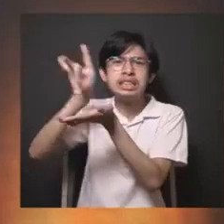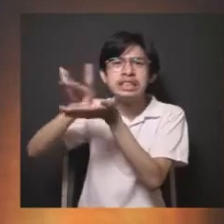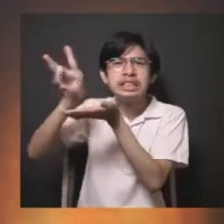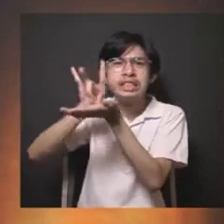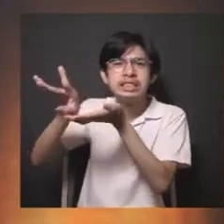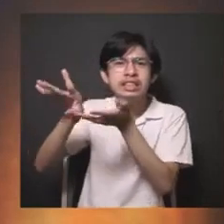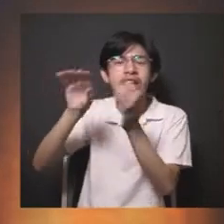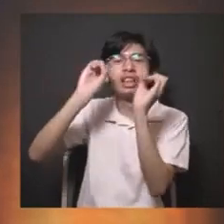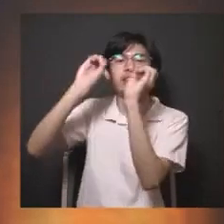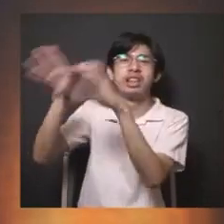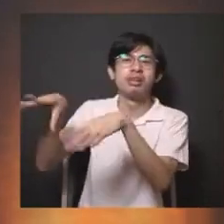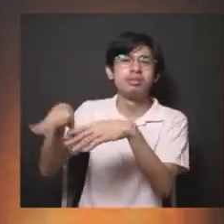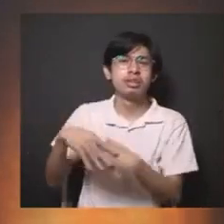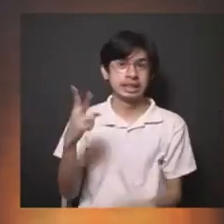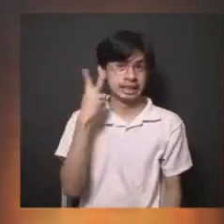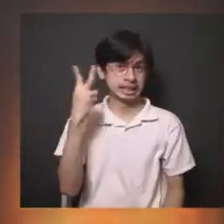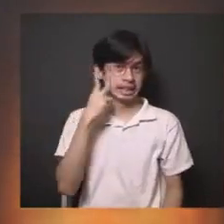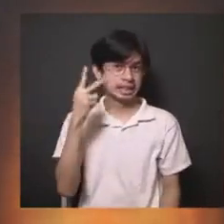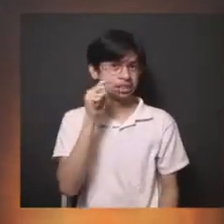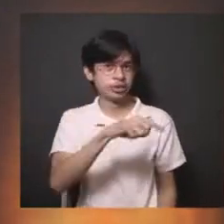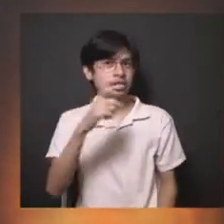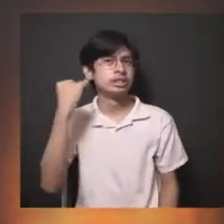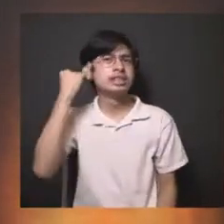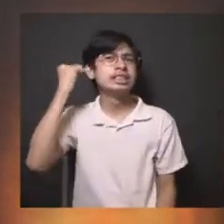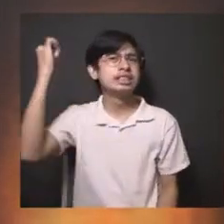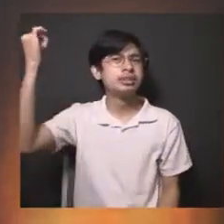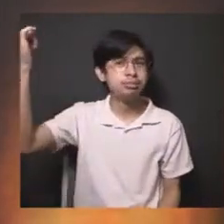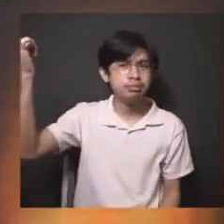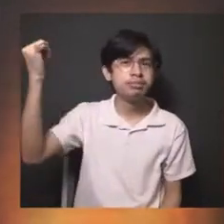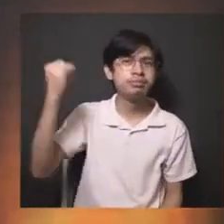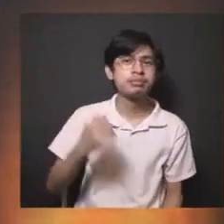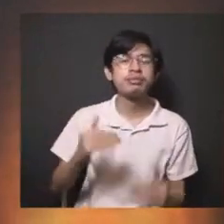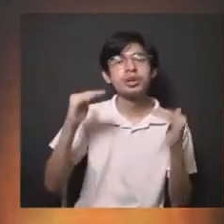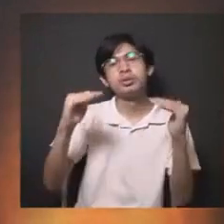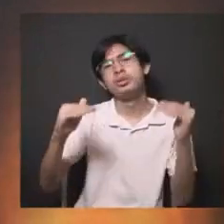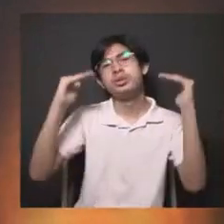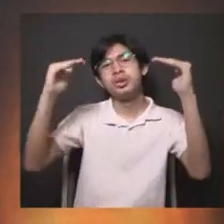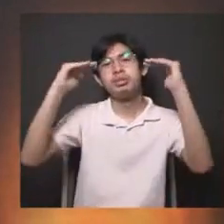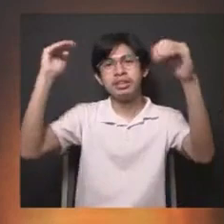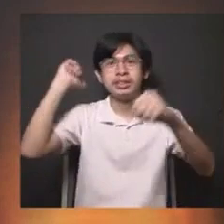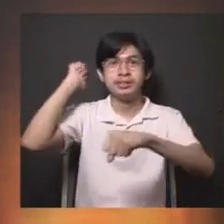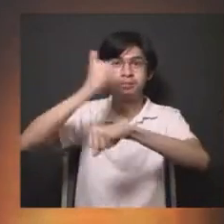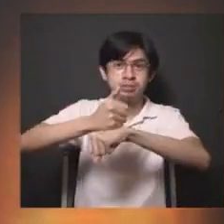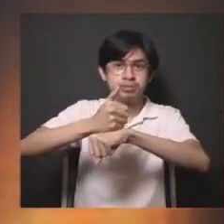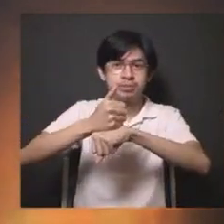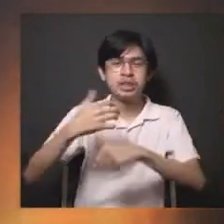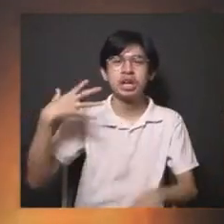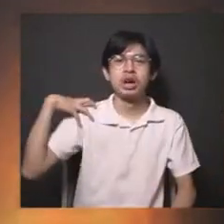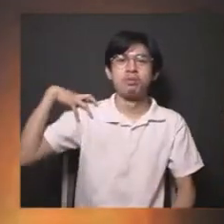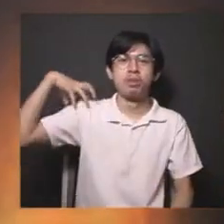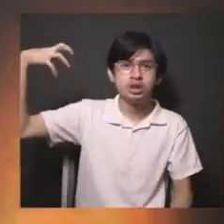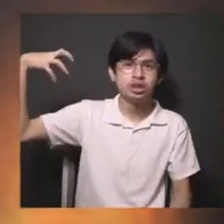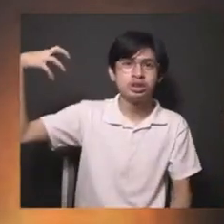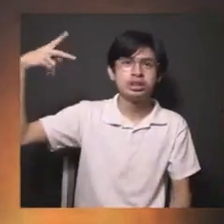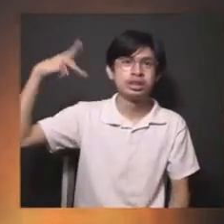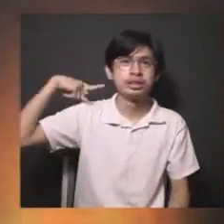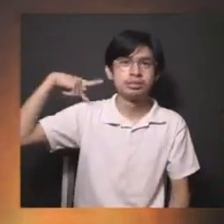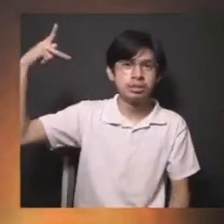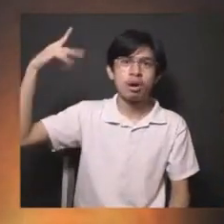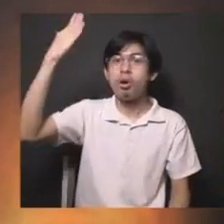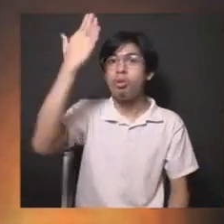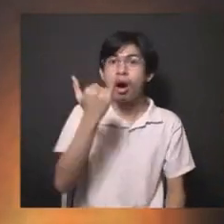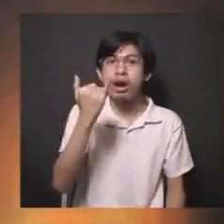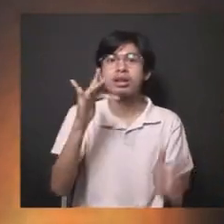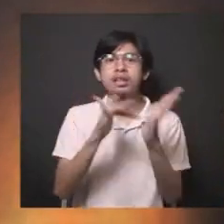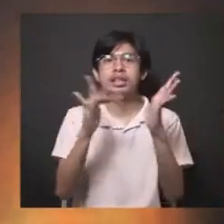how Joseph was promoted by his master Potiphar. Why? The Bible says that because the Lord